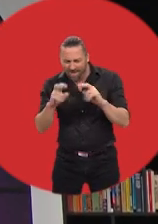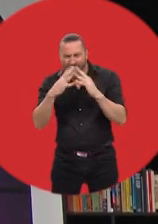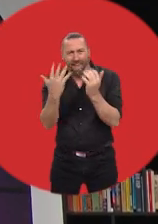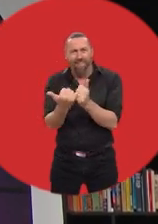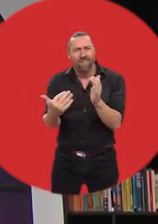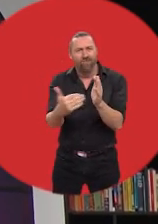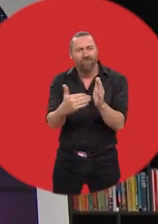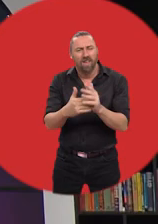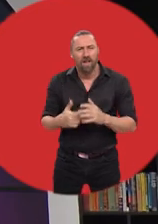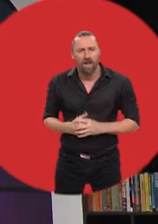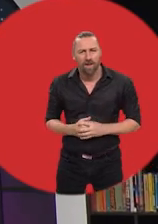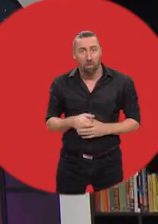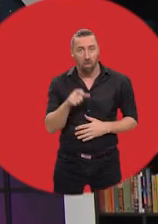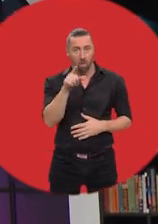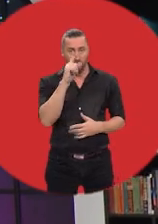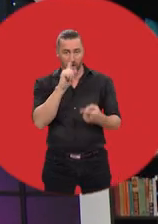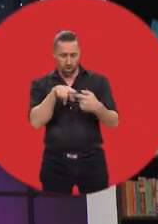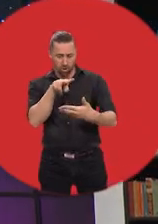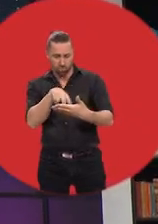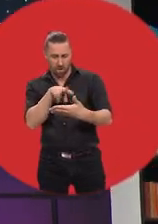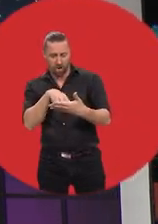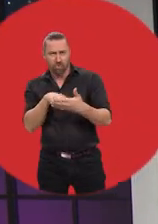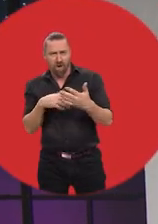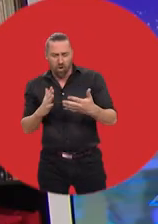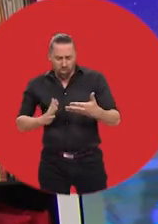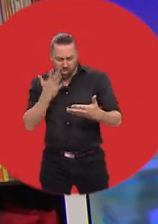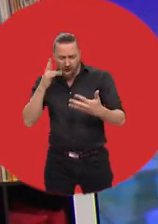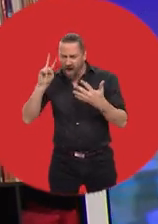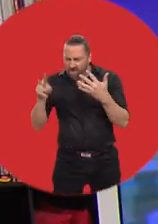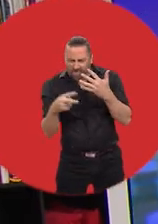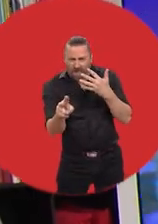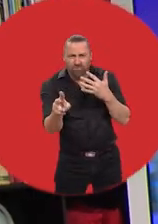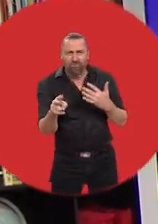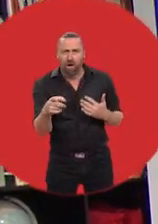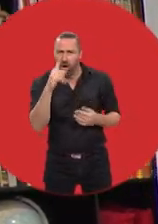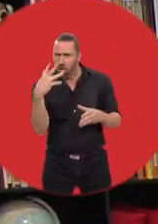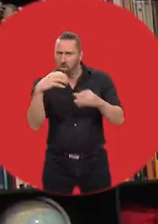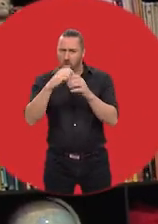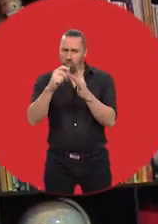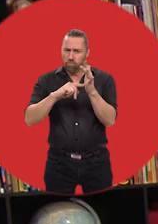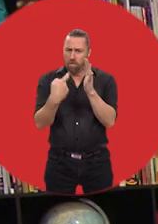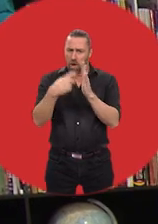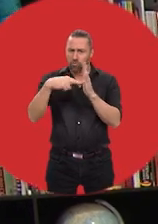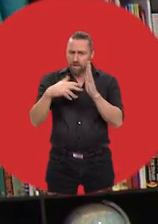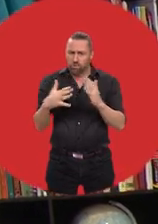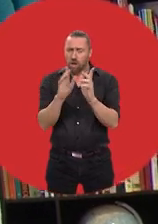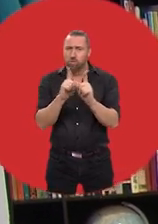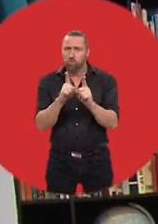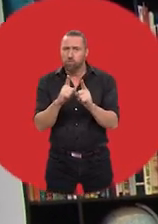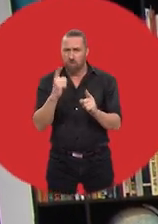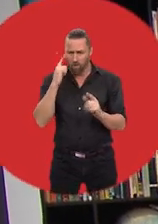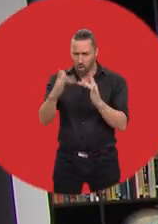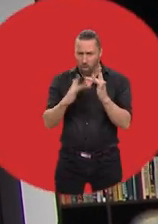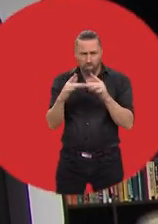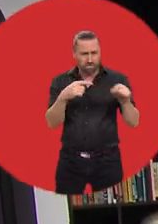today. So, to continue adventuring through story before we see you again next time, you can join the Premier's Reading Challenge. Simply visit the website